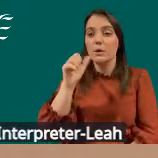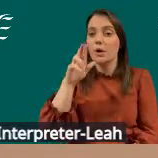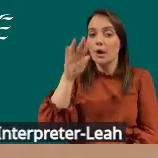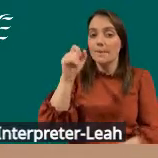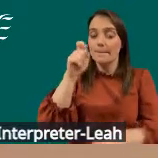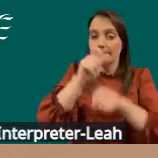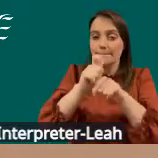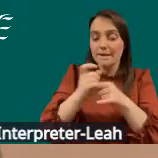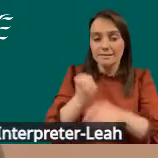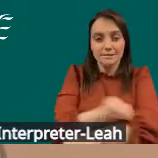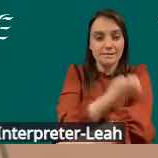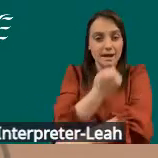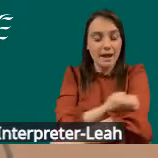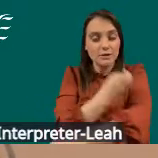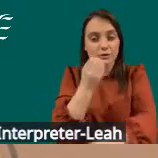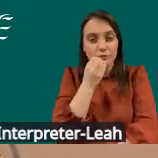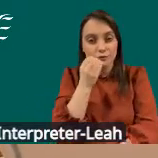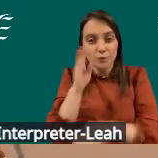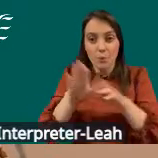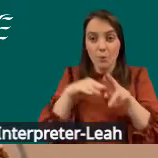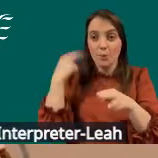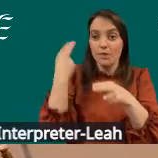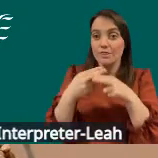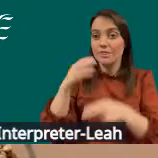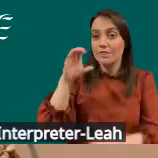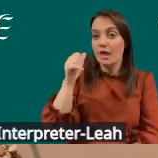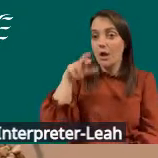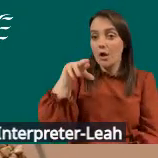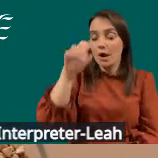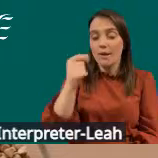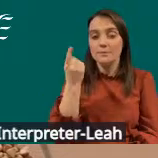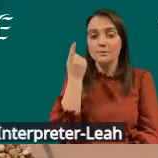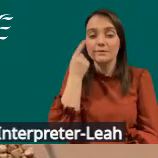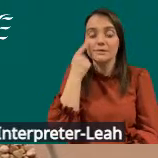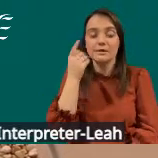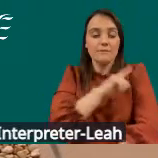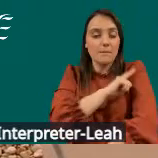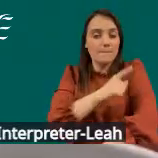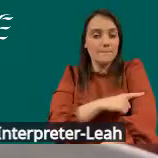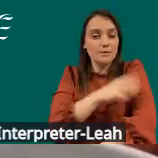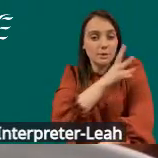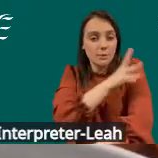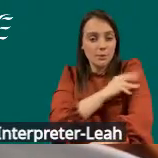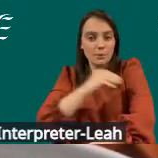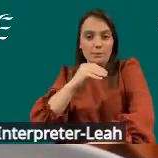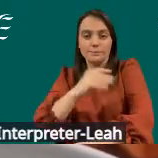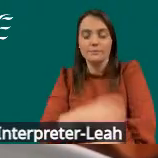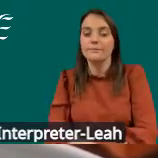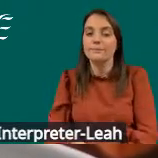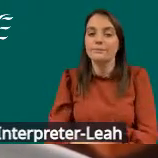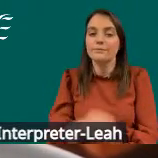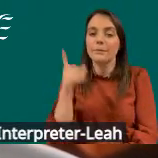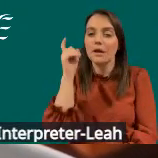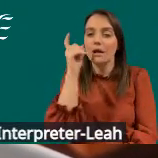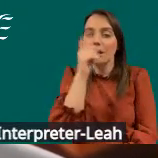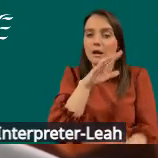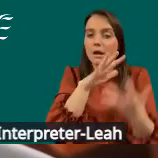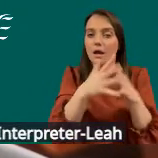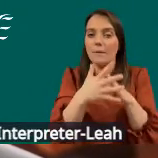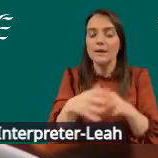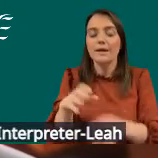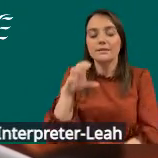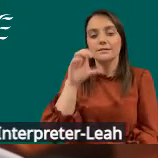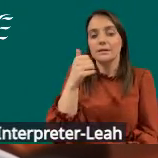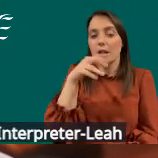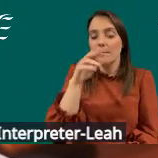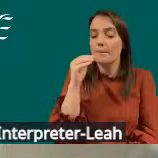Without carbs, we find energy elsewhere and we take it from our muscle stores. Complex carbs are important for this and